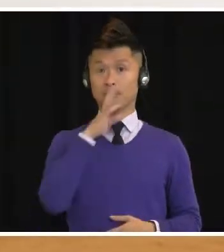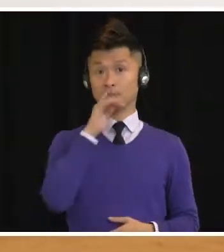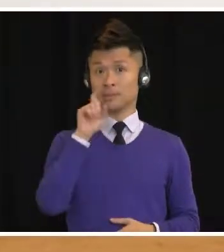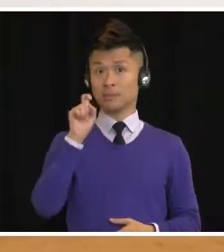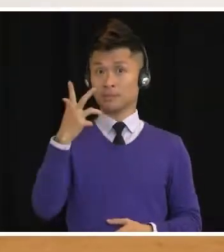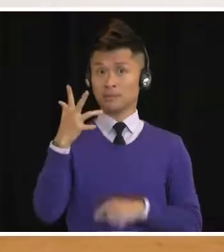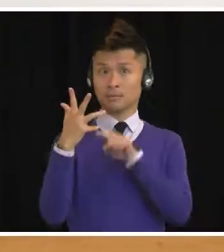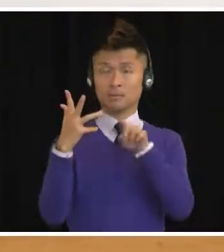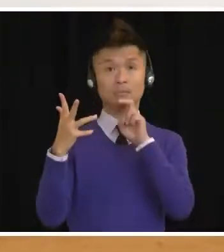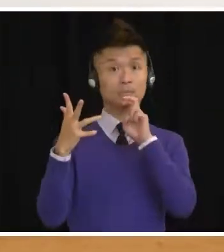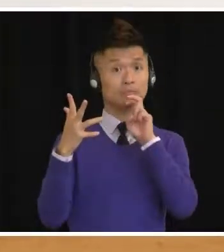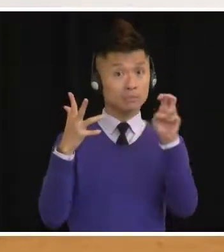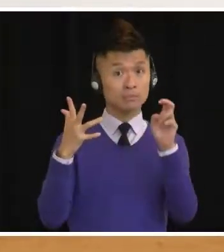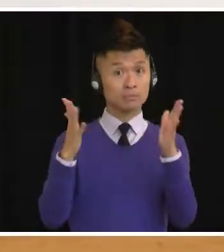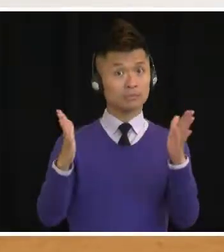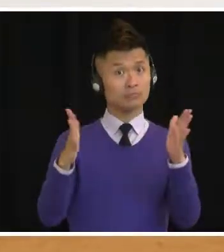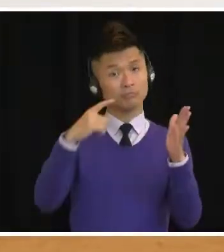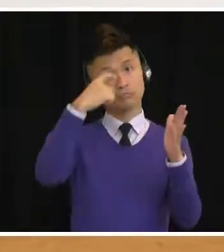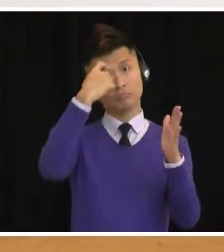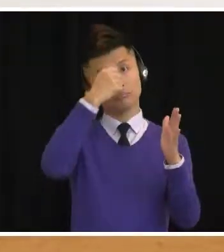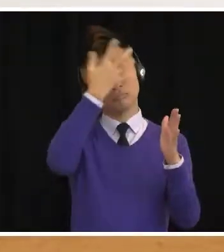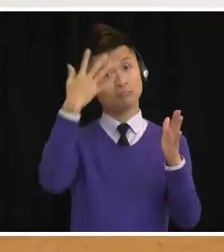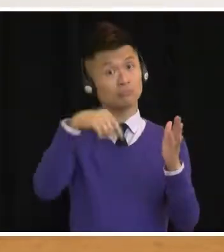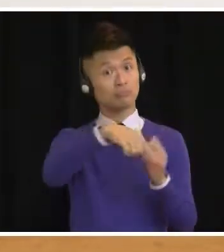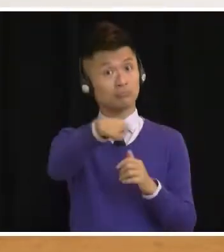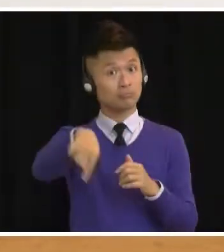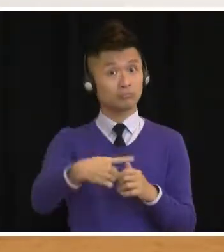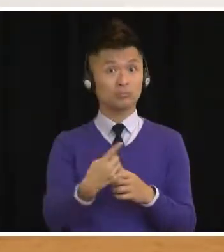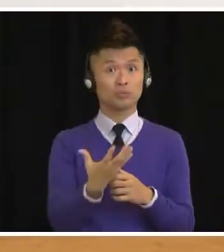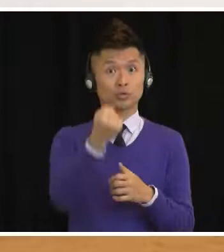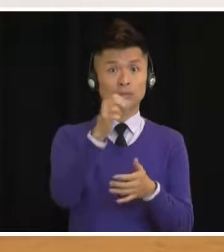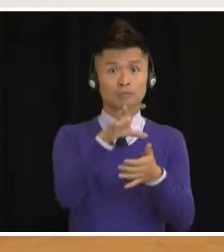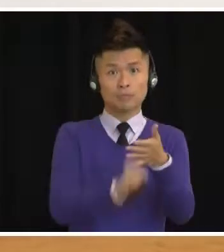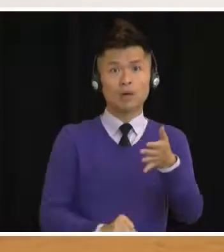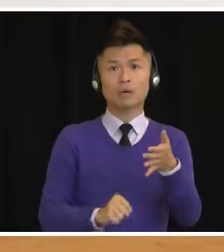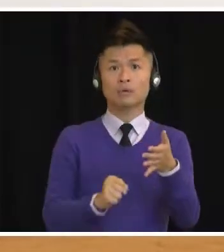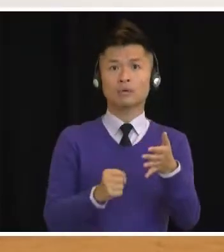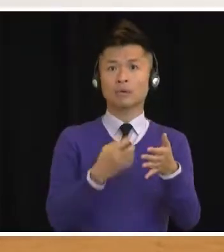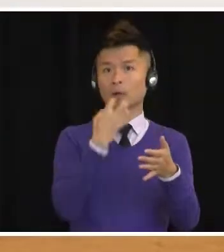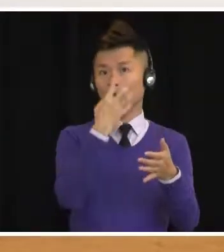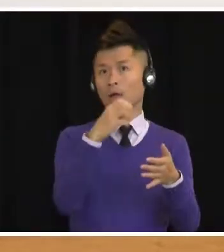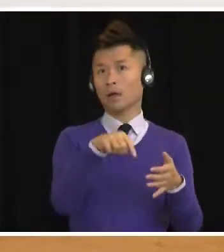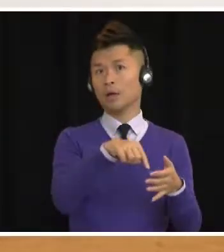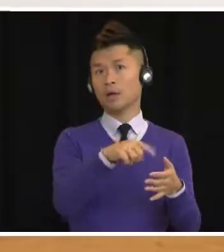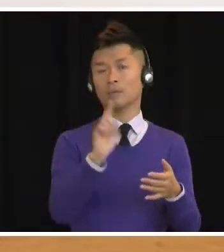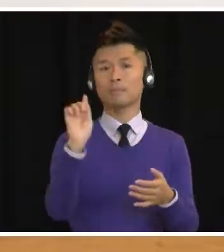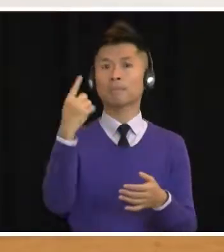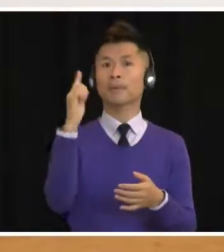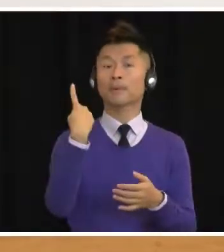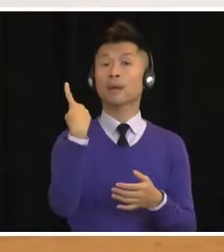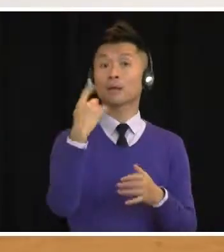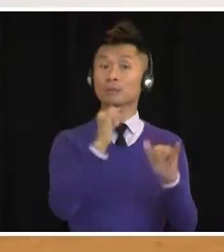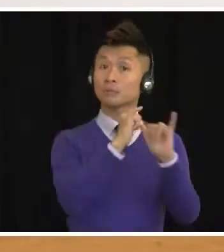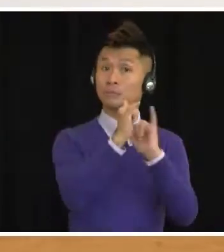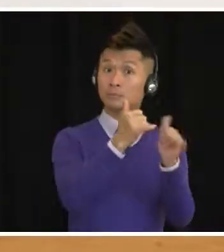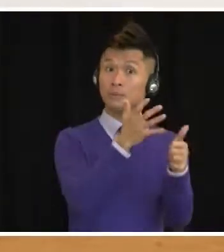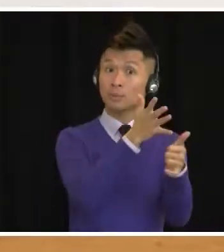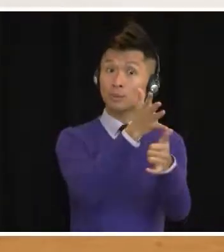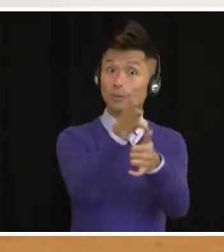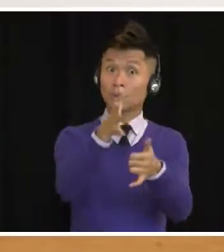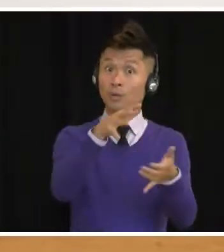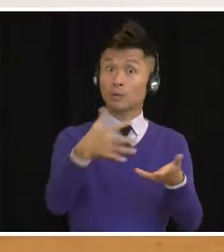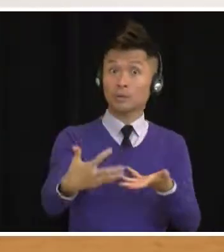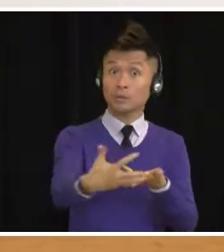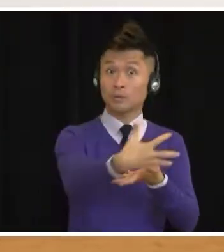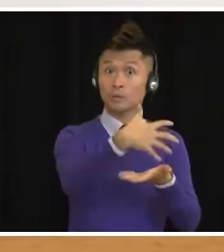is decided by public opinion when, in my opinion,